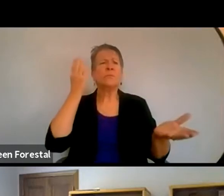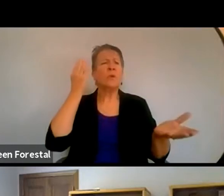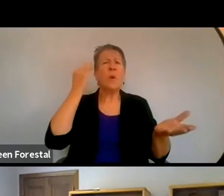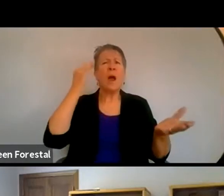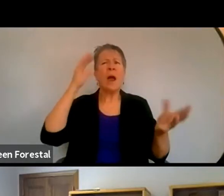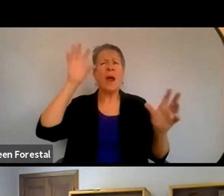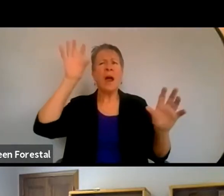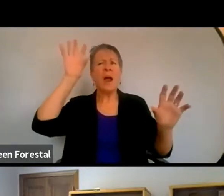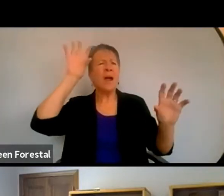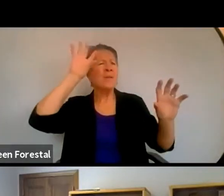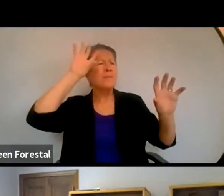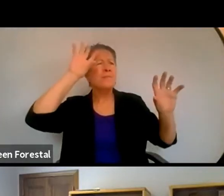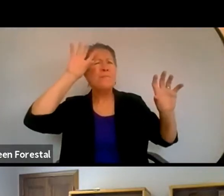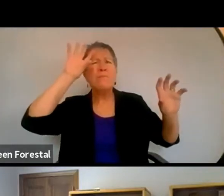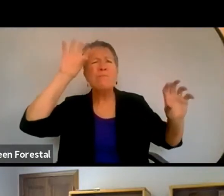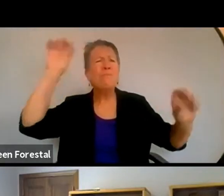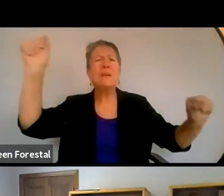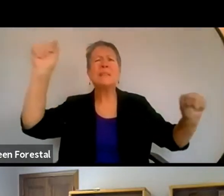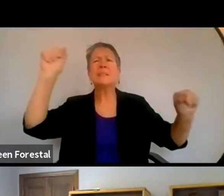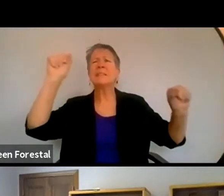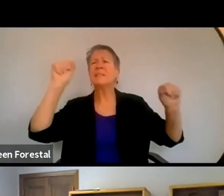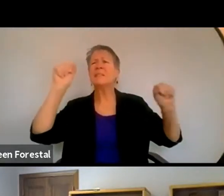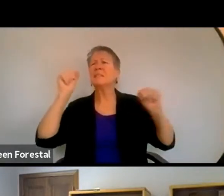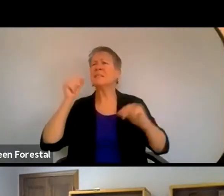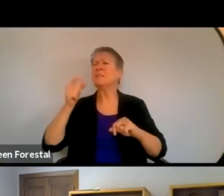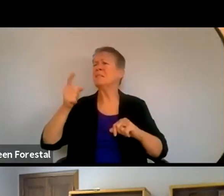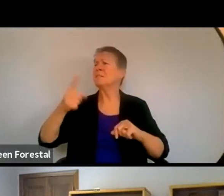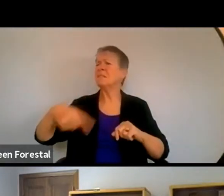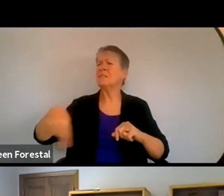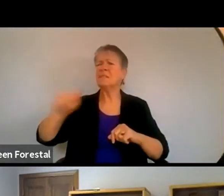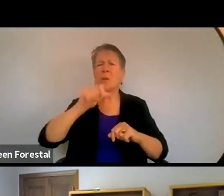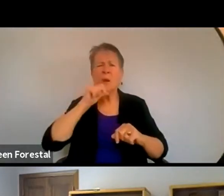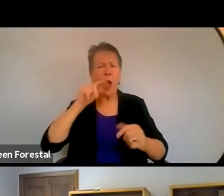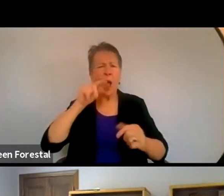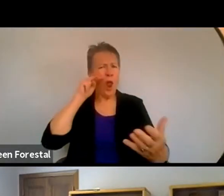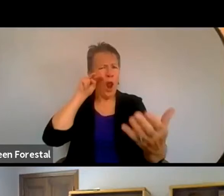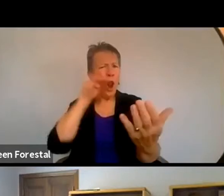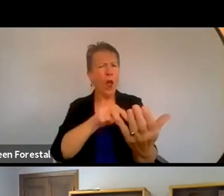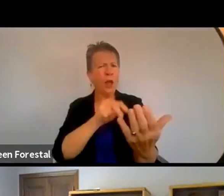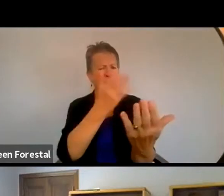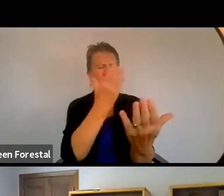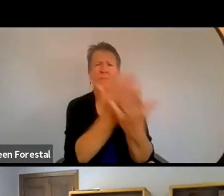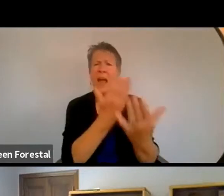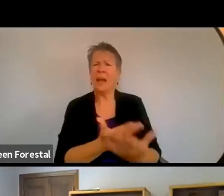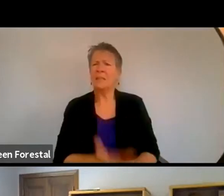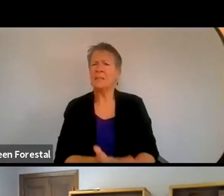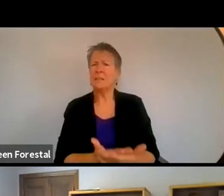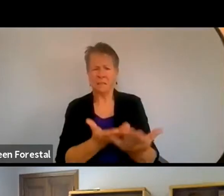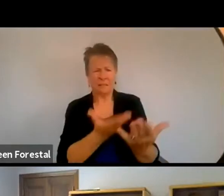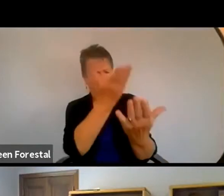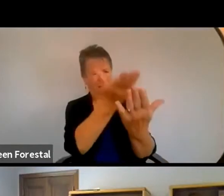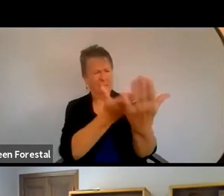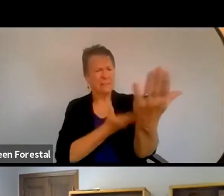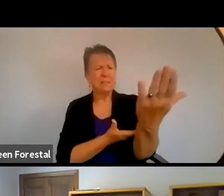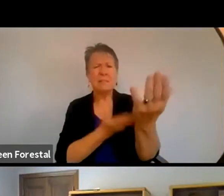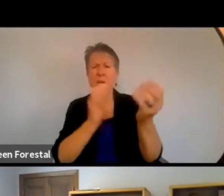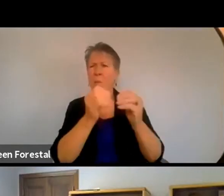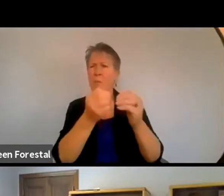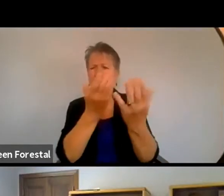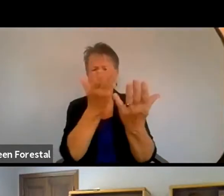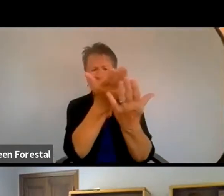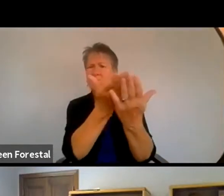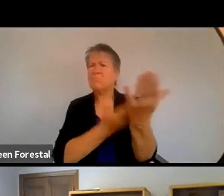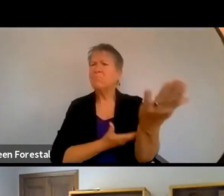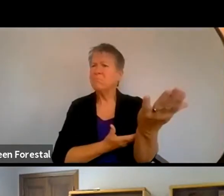stimulus bill that's both passed and signed, even now at this late hour, would have a game-changing and